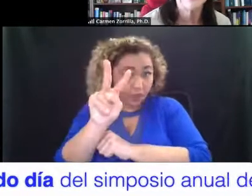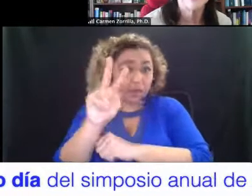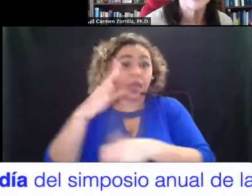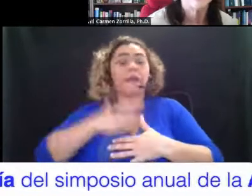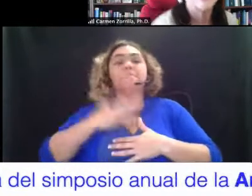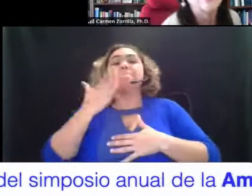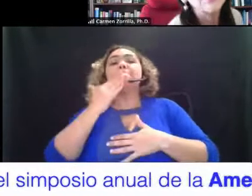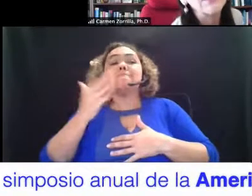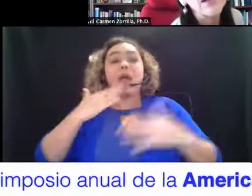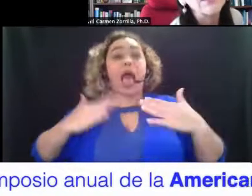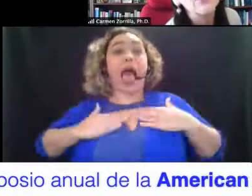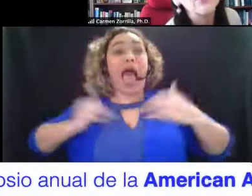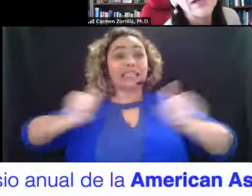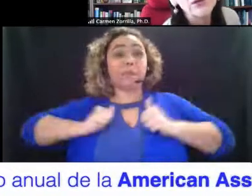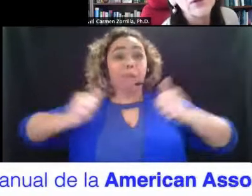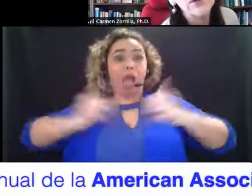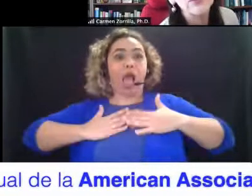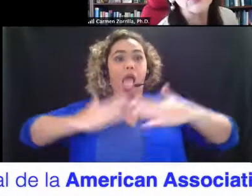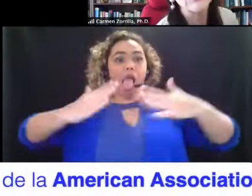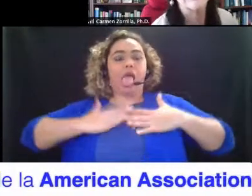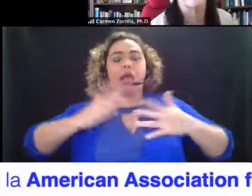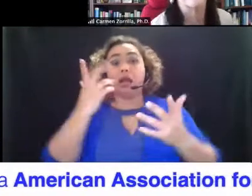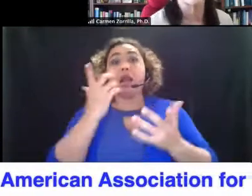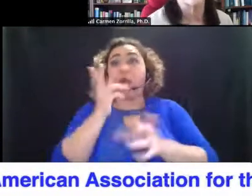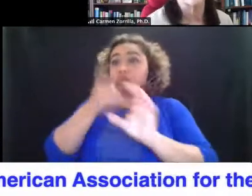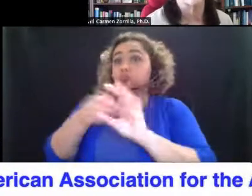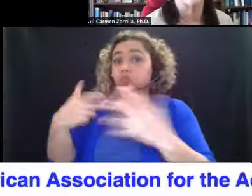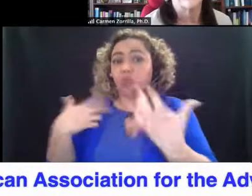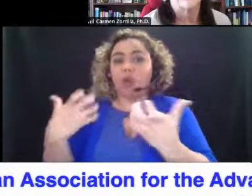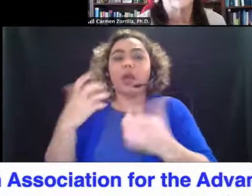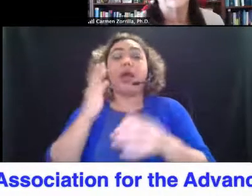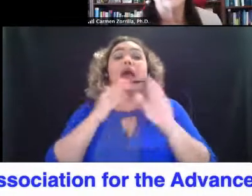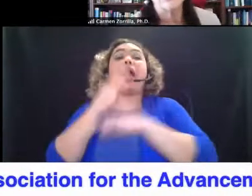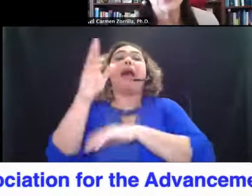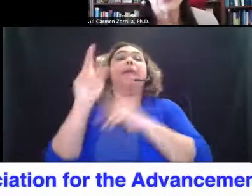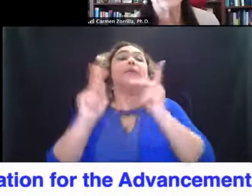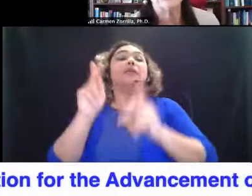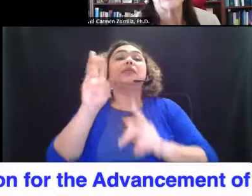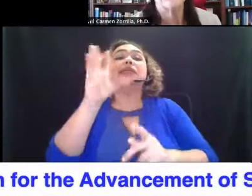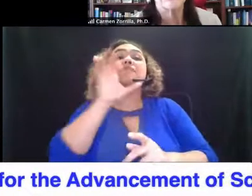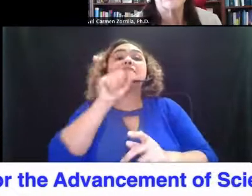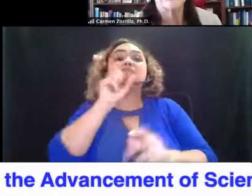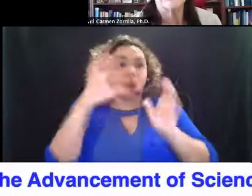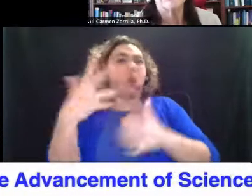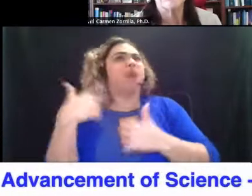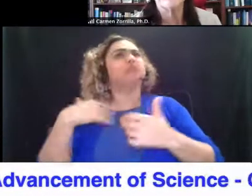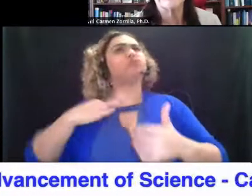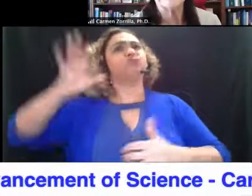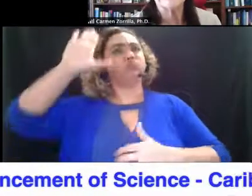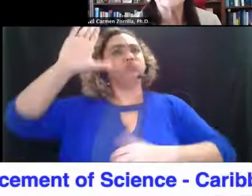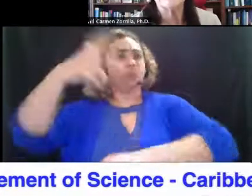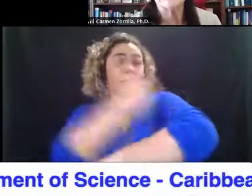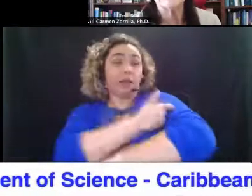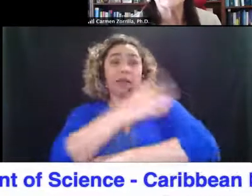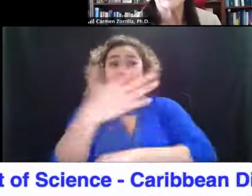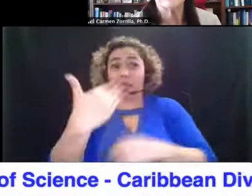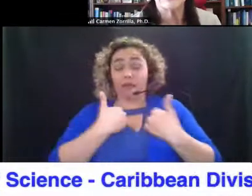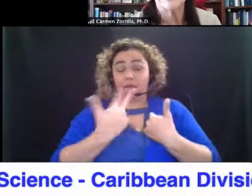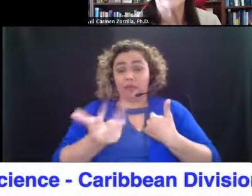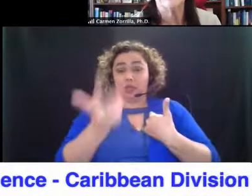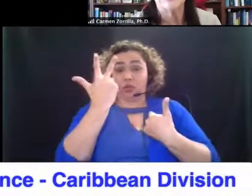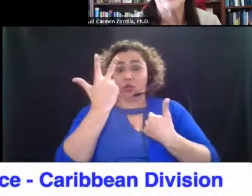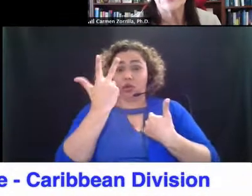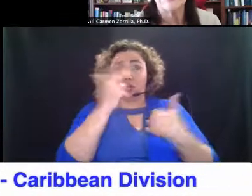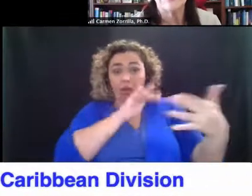diabetes, and they would like to enroll people over 65 years old. So there are at least 3 studies that are